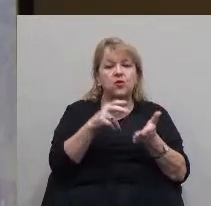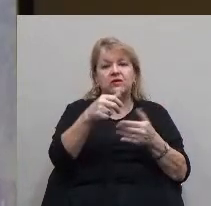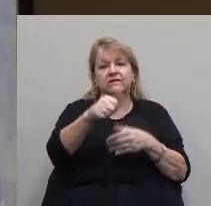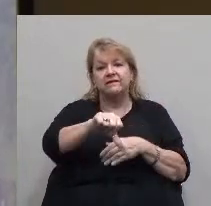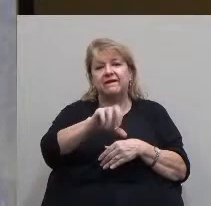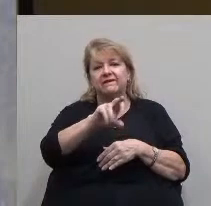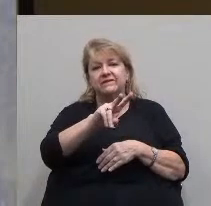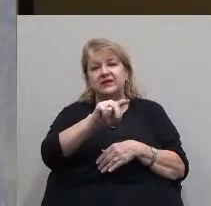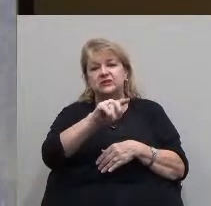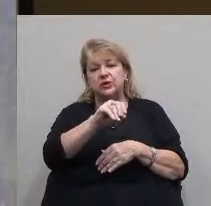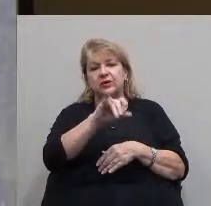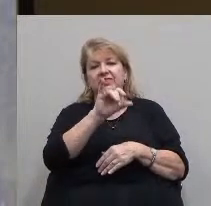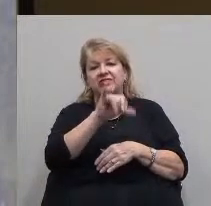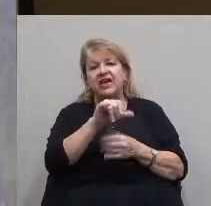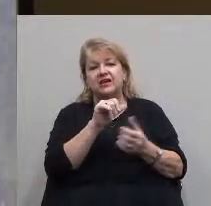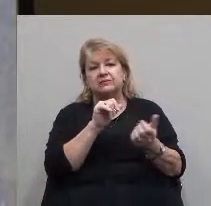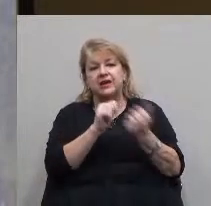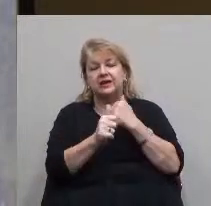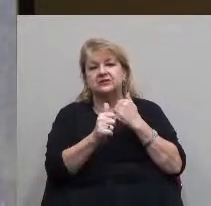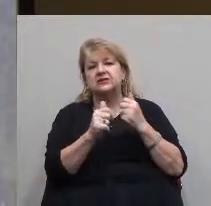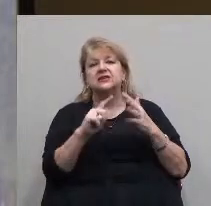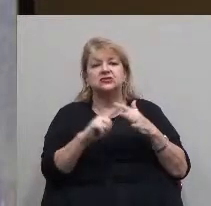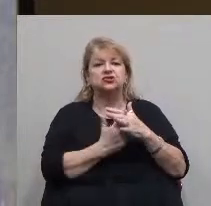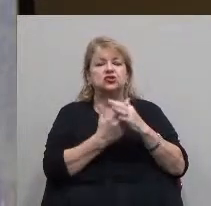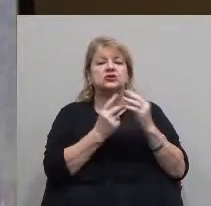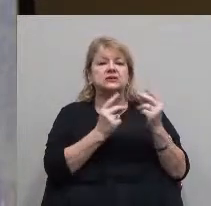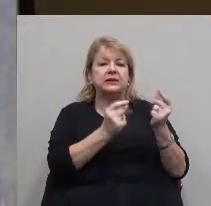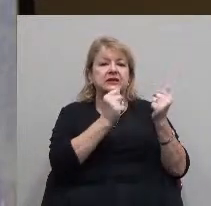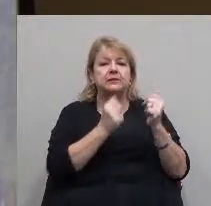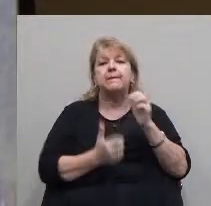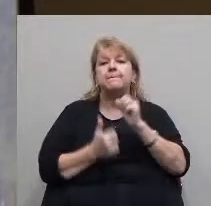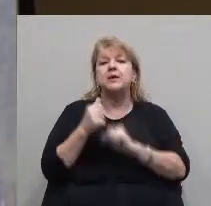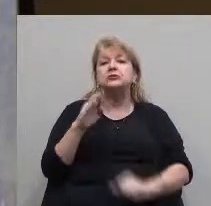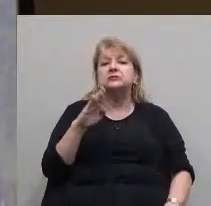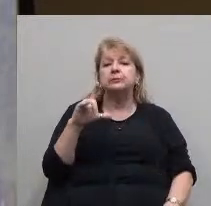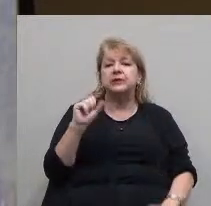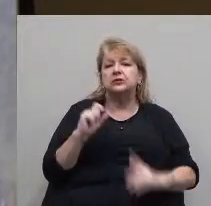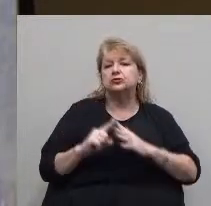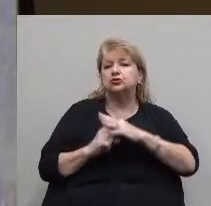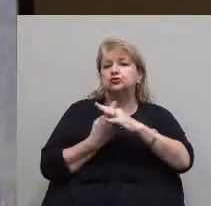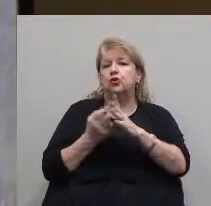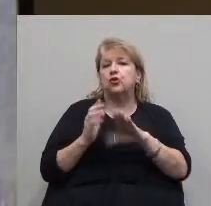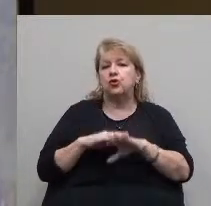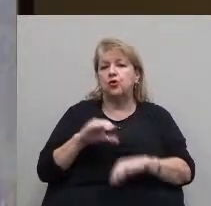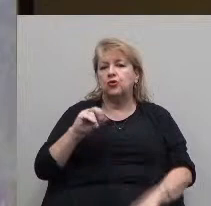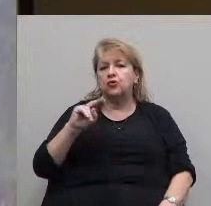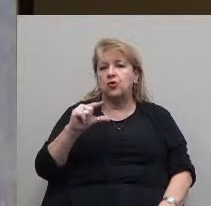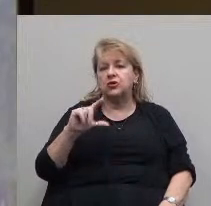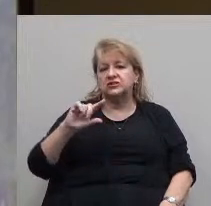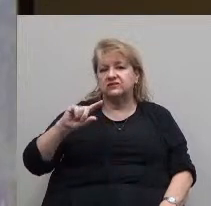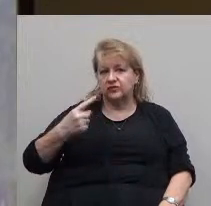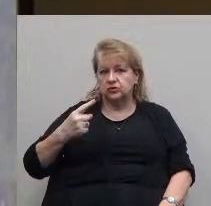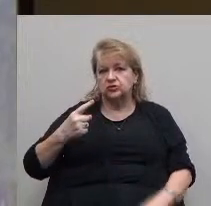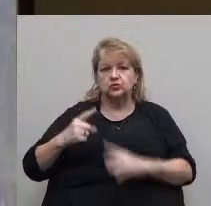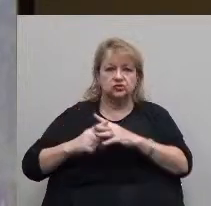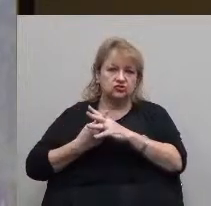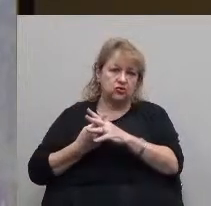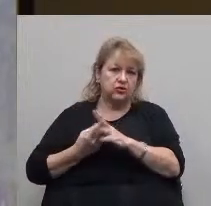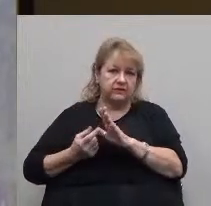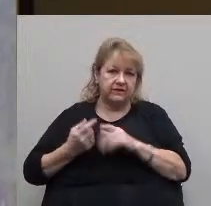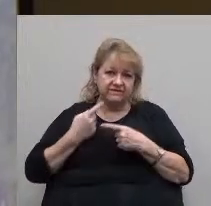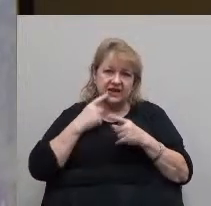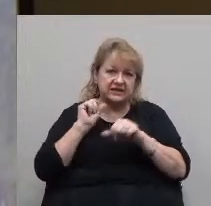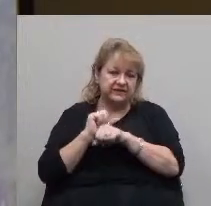law immediately. So that goes into effect. But most of the bills will go into effect on August 1st. Any questions about the